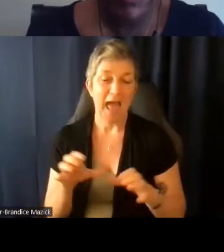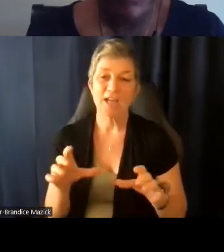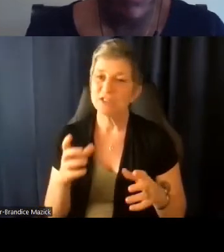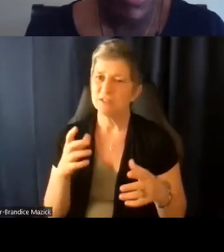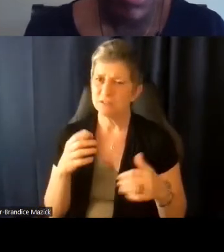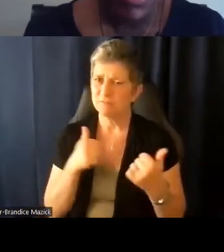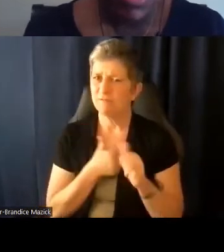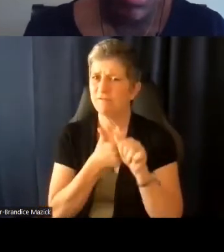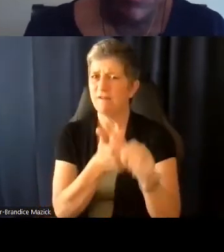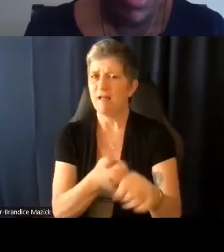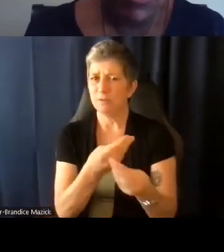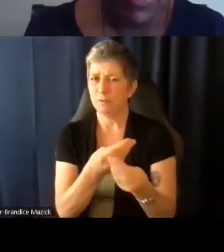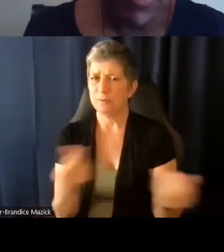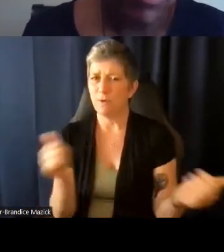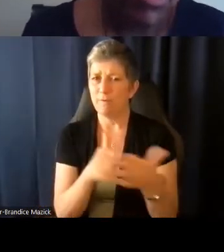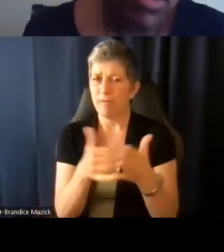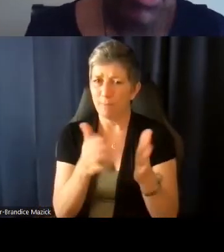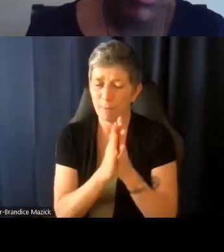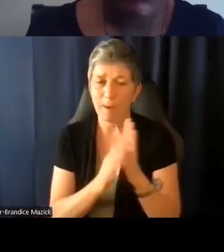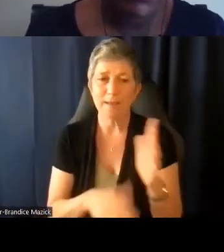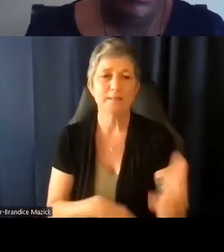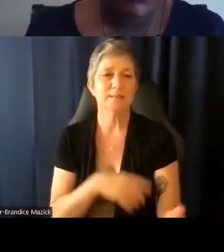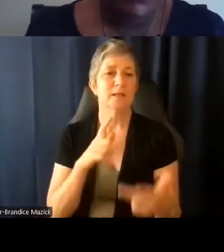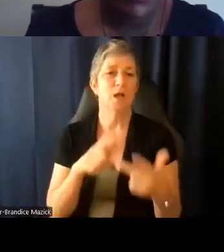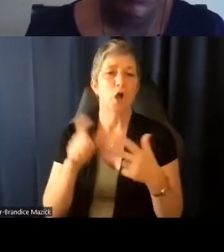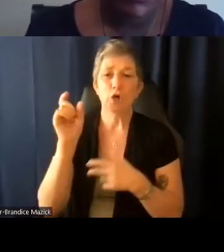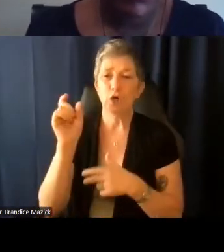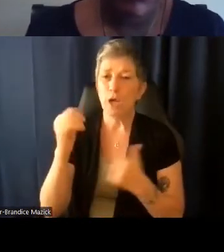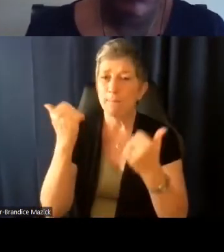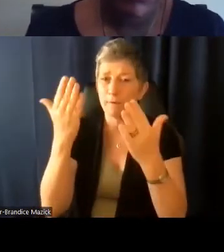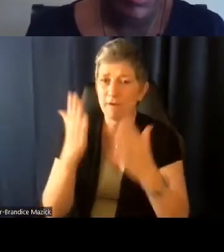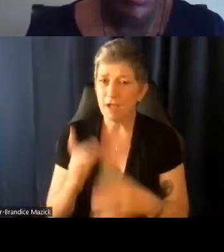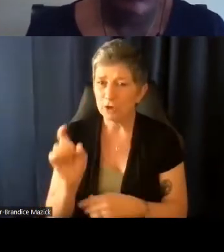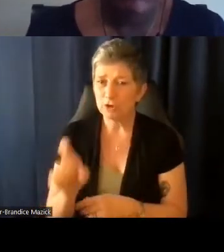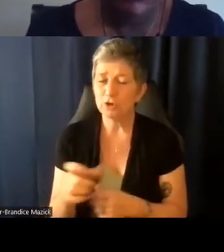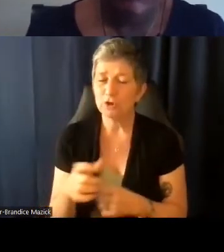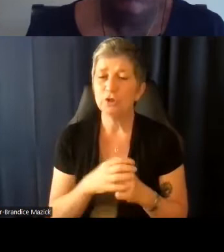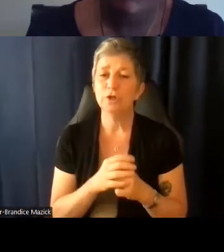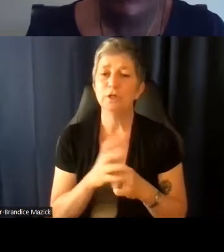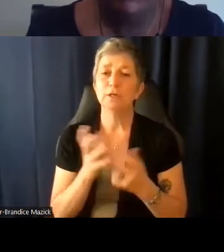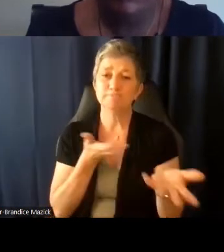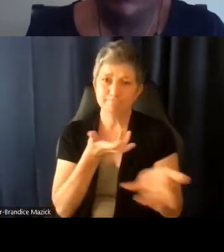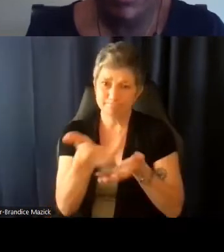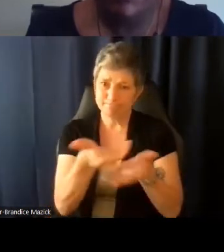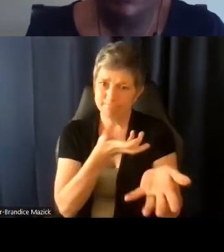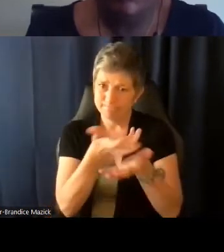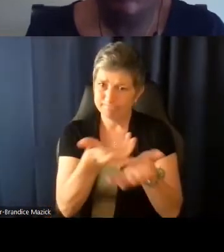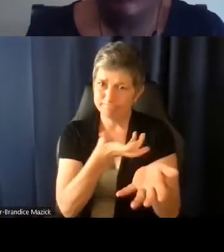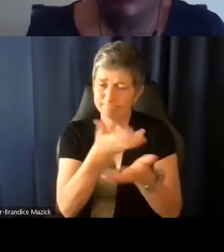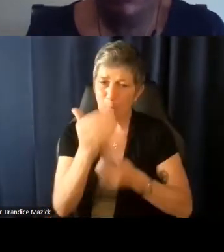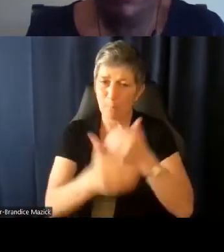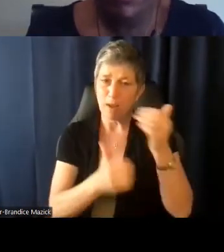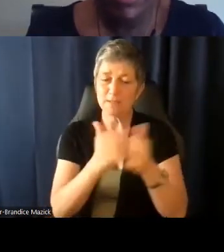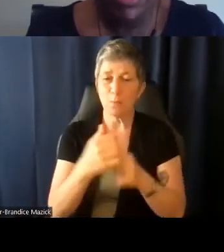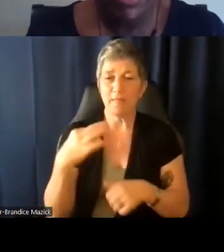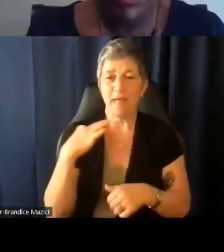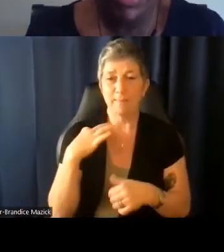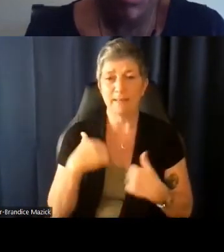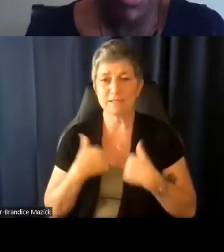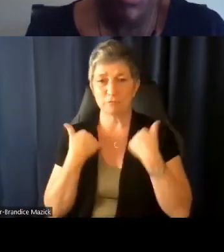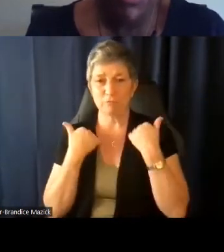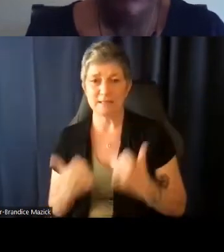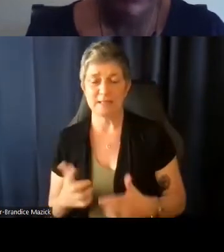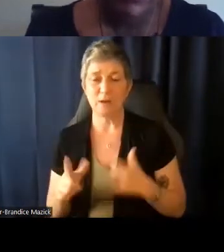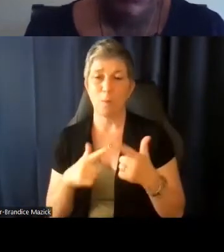request. Housing providers should engage in the interactive process with applicants and residents